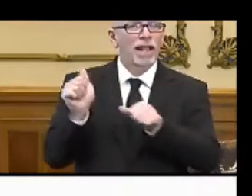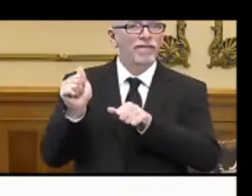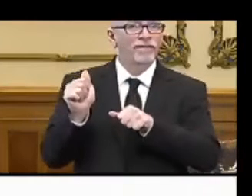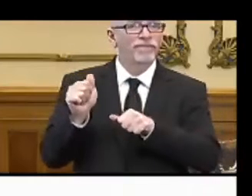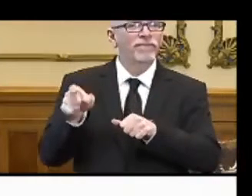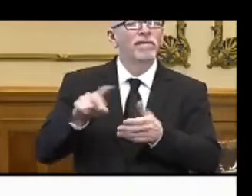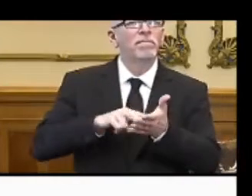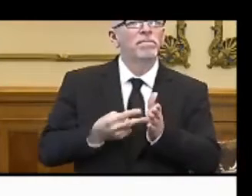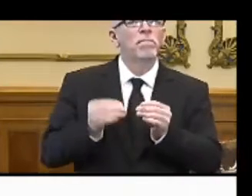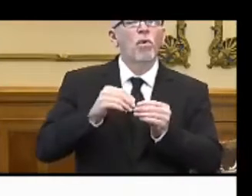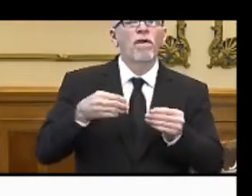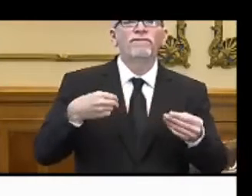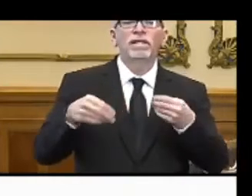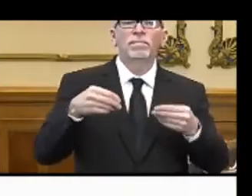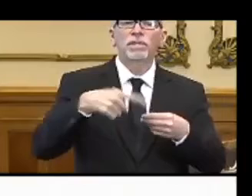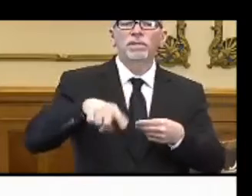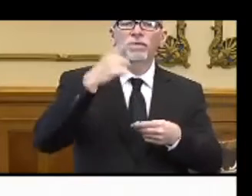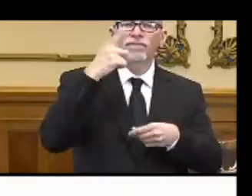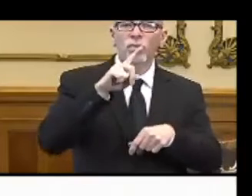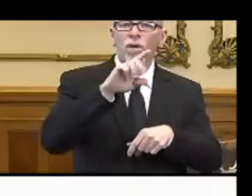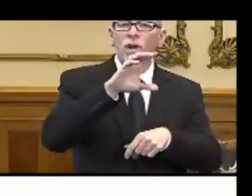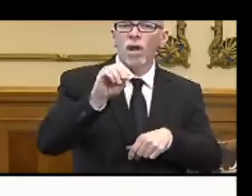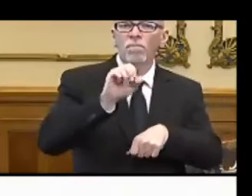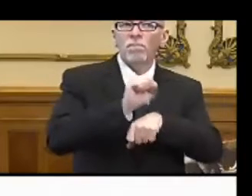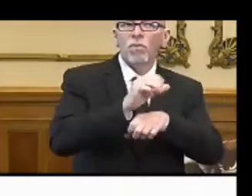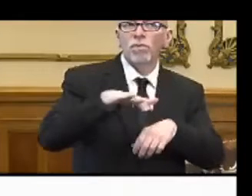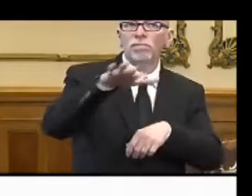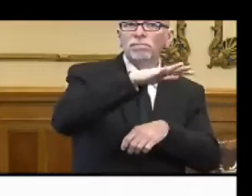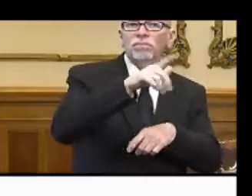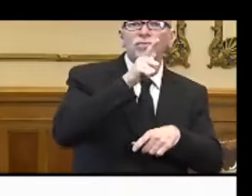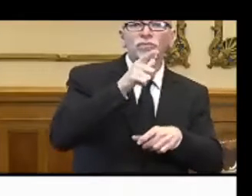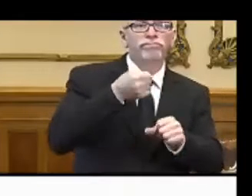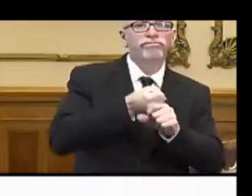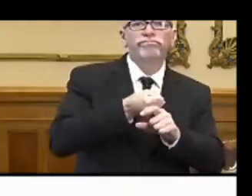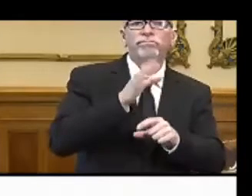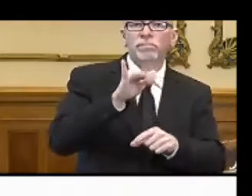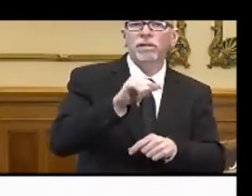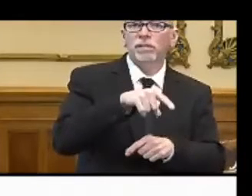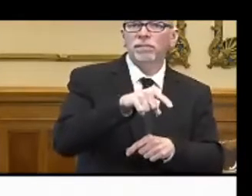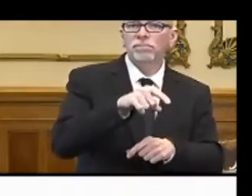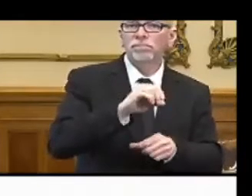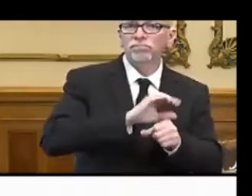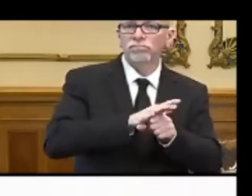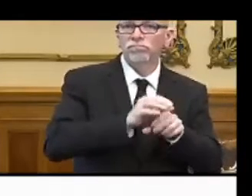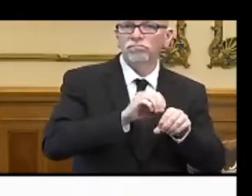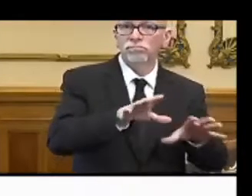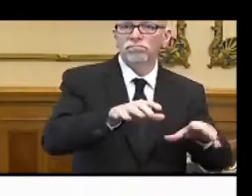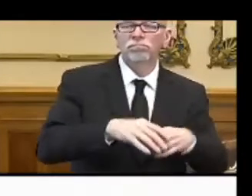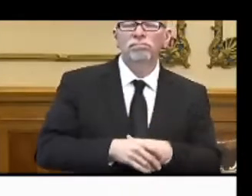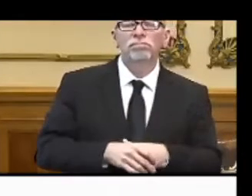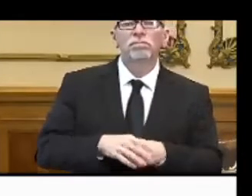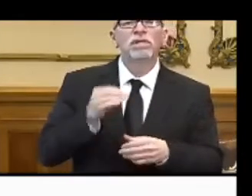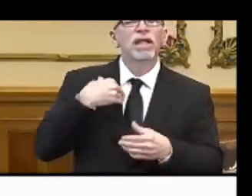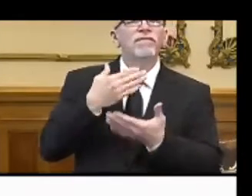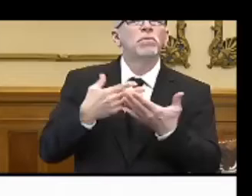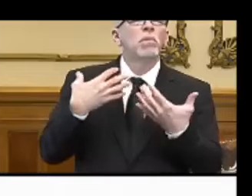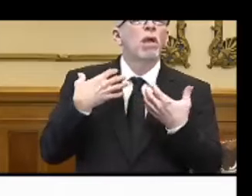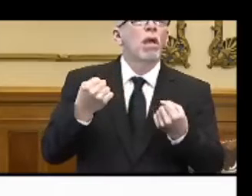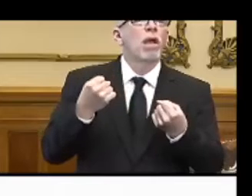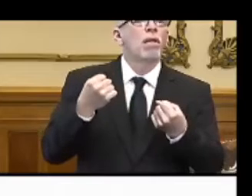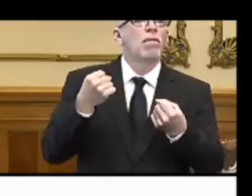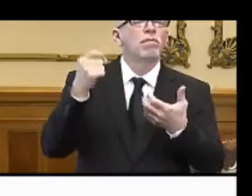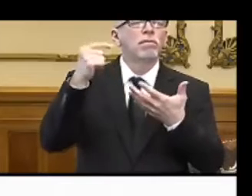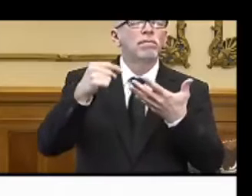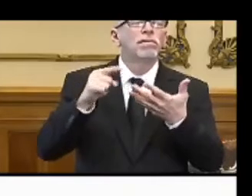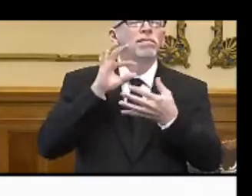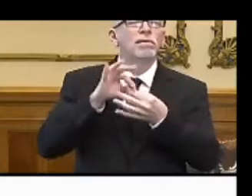provided flexibility for employees impacted by COVID-19. And then there are also certain health provisions, which included